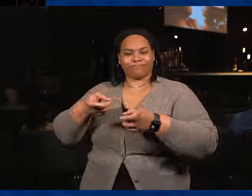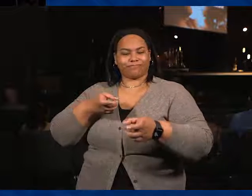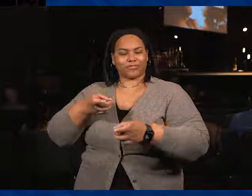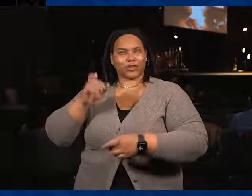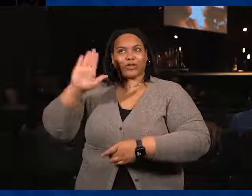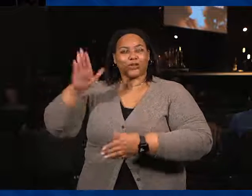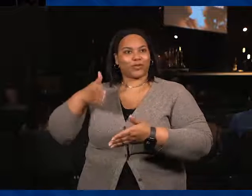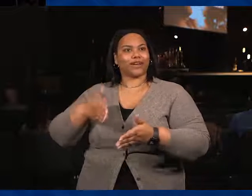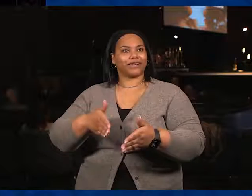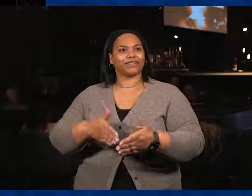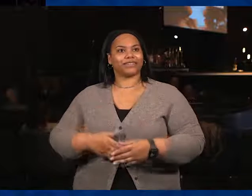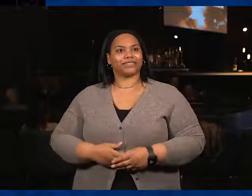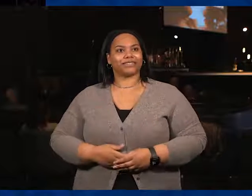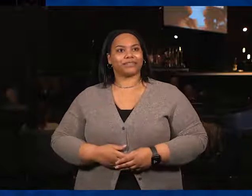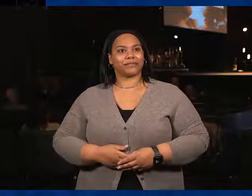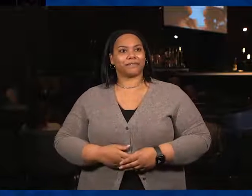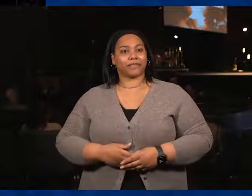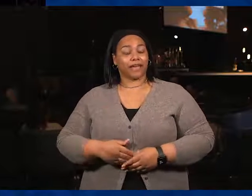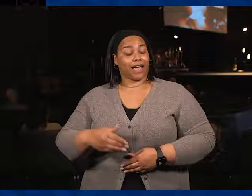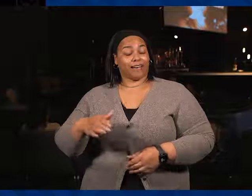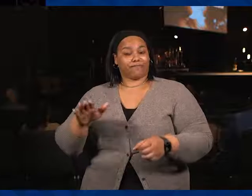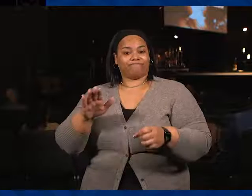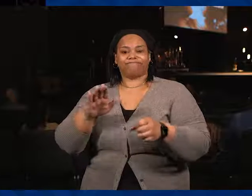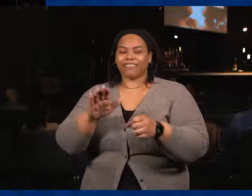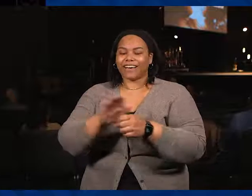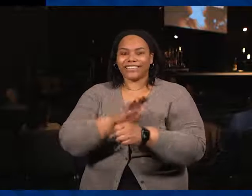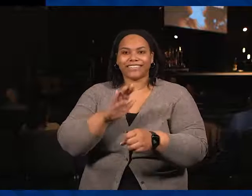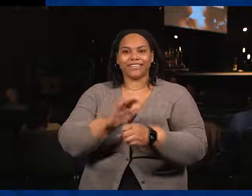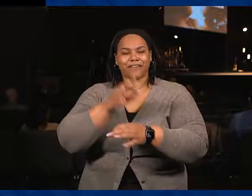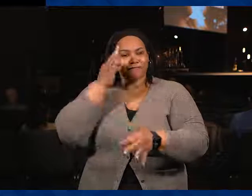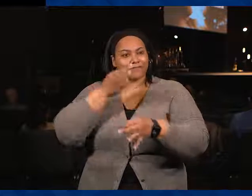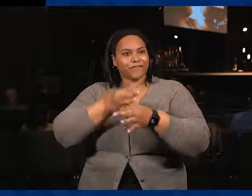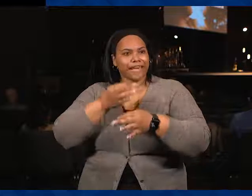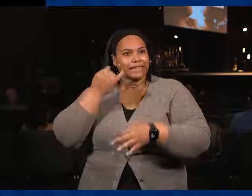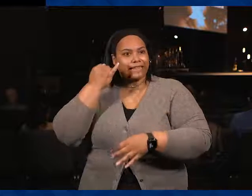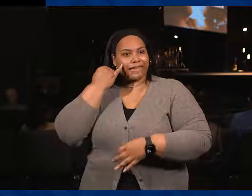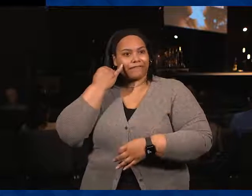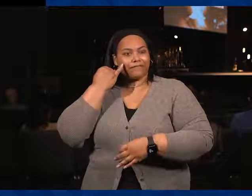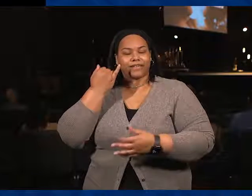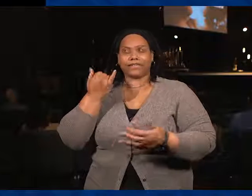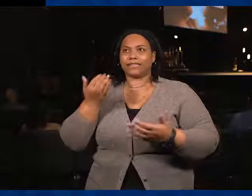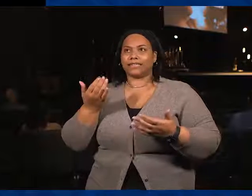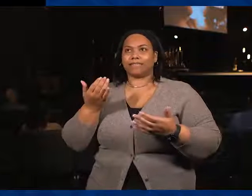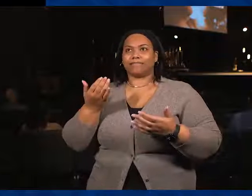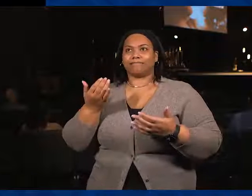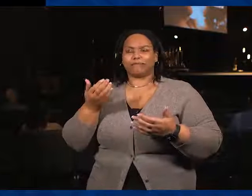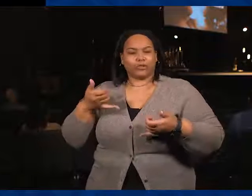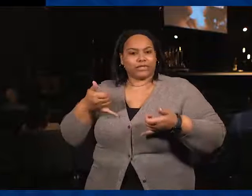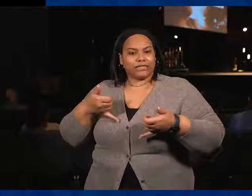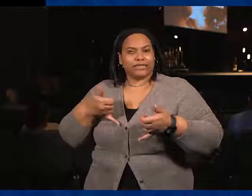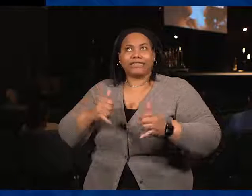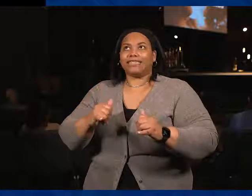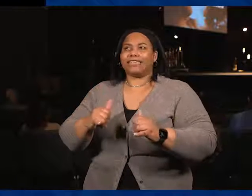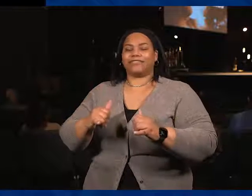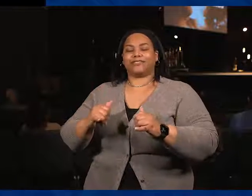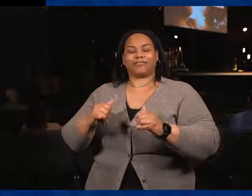it. I've got enough faith to know if you don't do it my way, you can still get the job